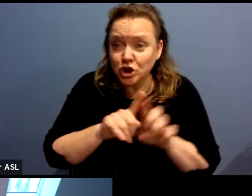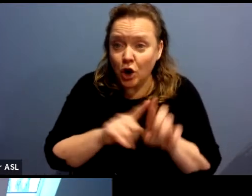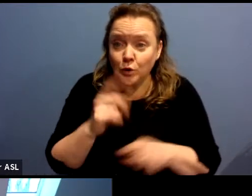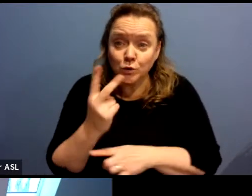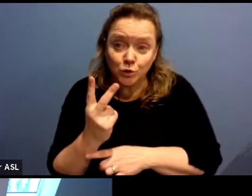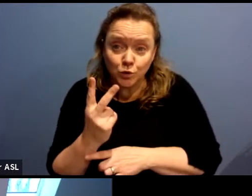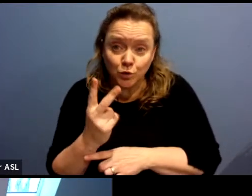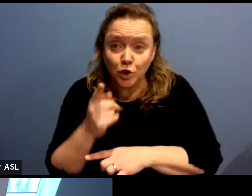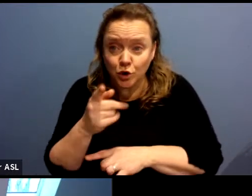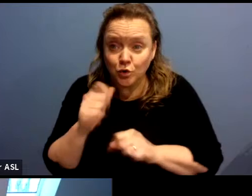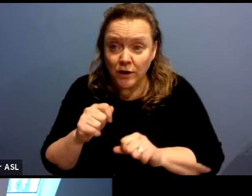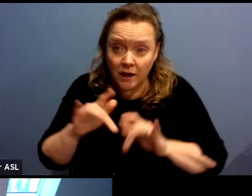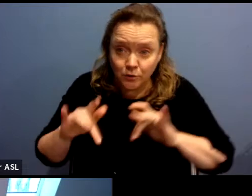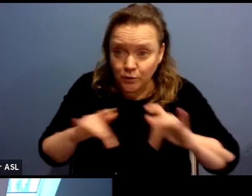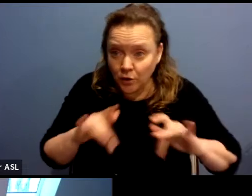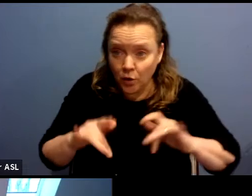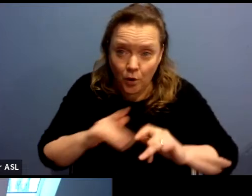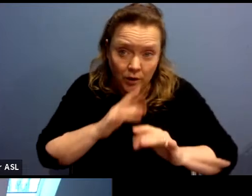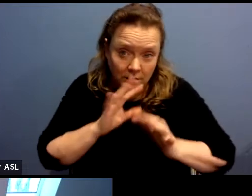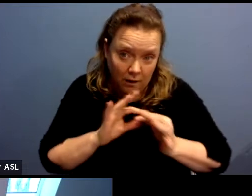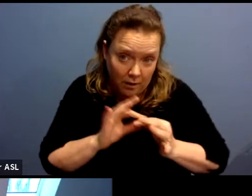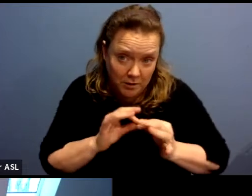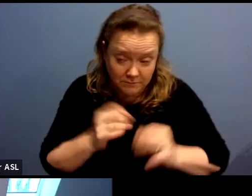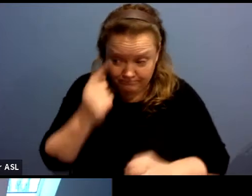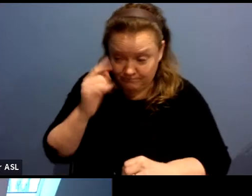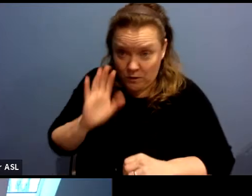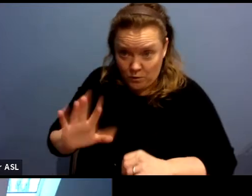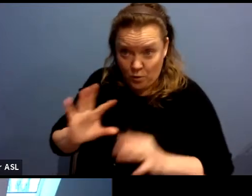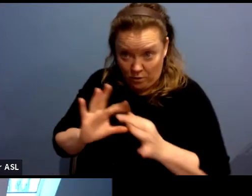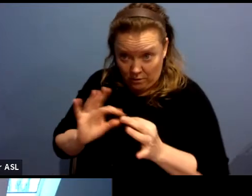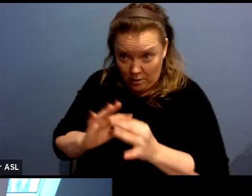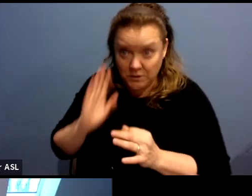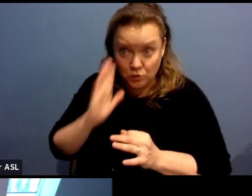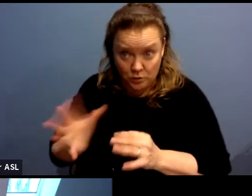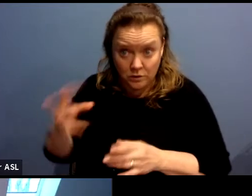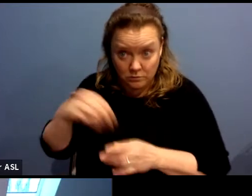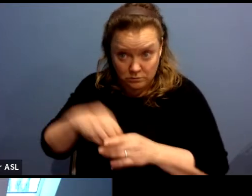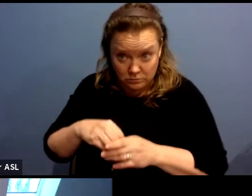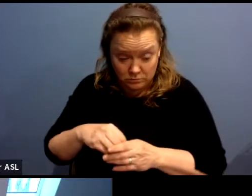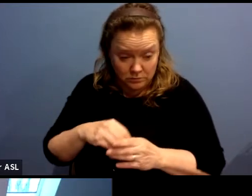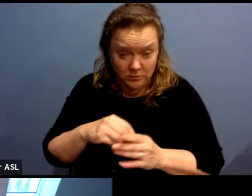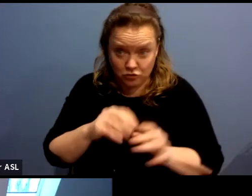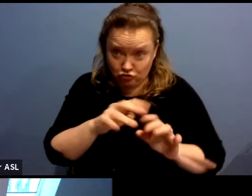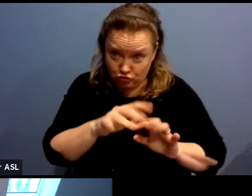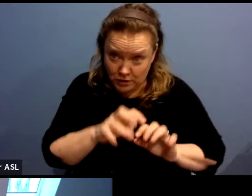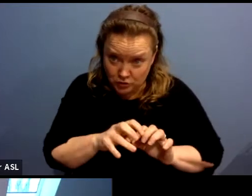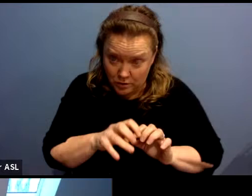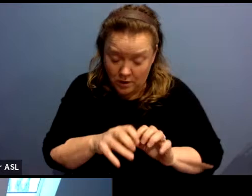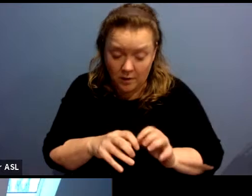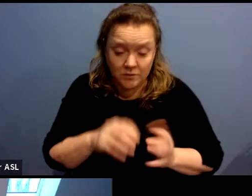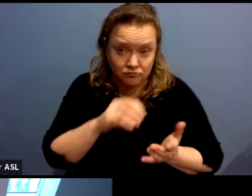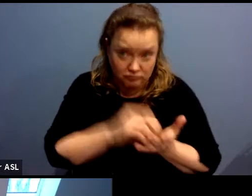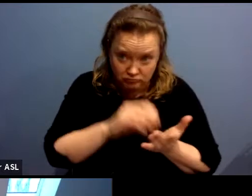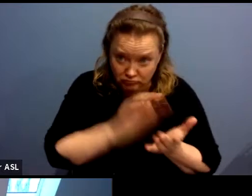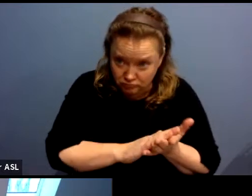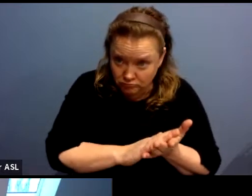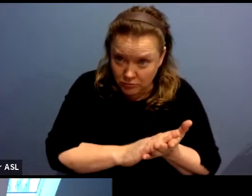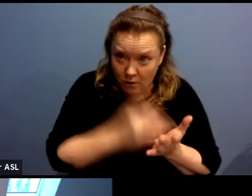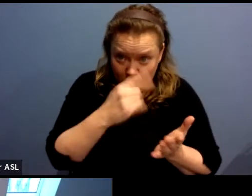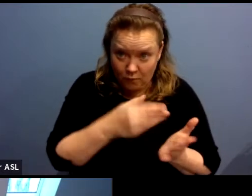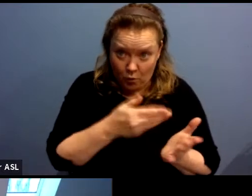voicemail. Your voicemail will be transcribed and included in the hearing record. In order for the